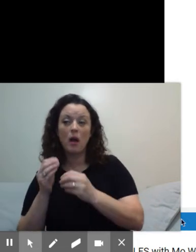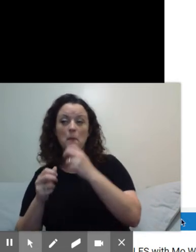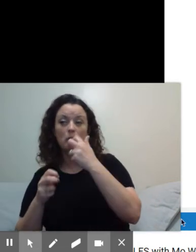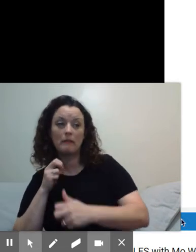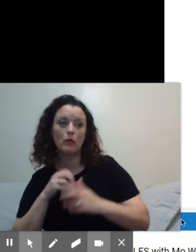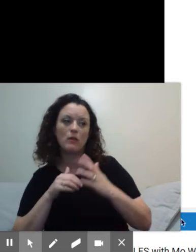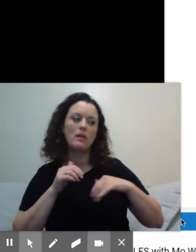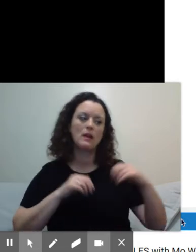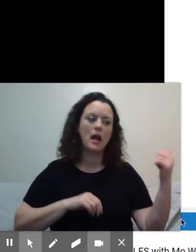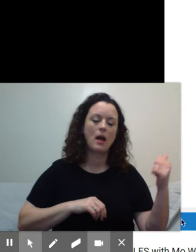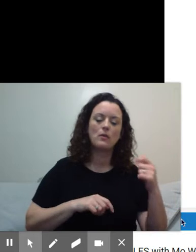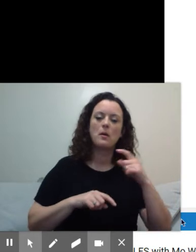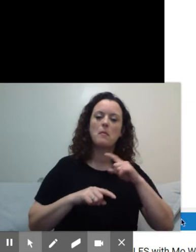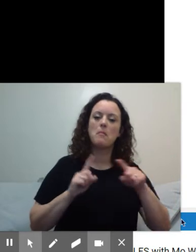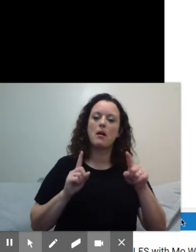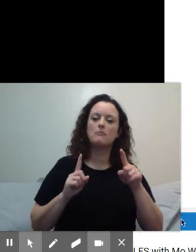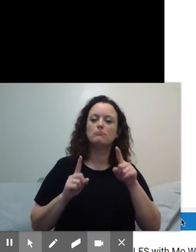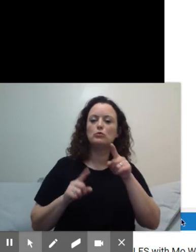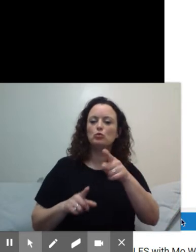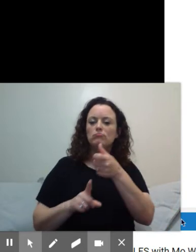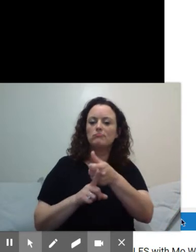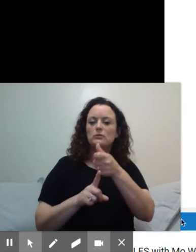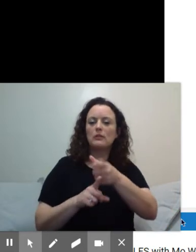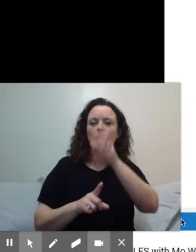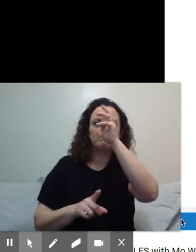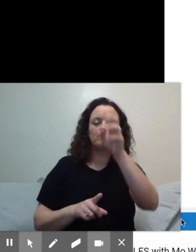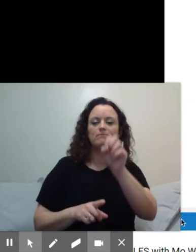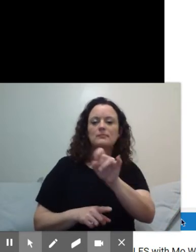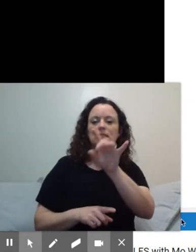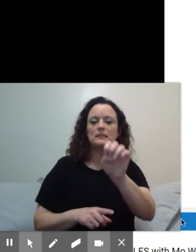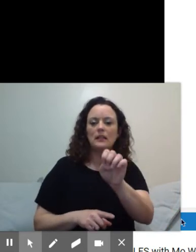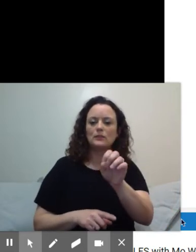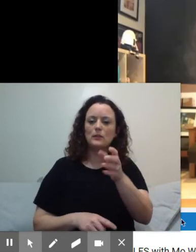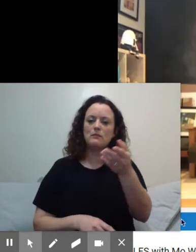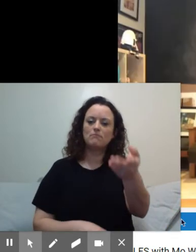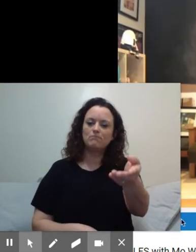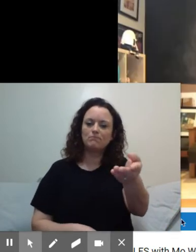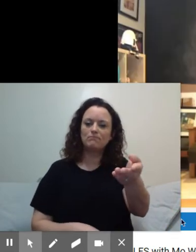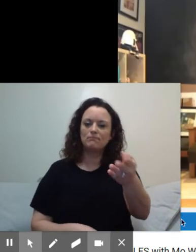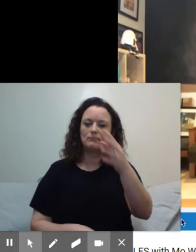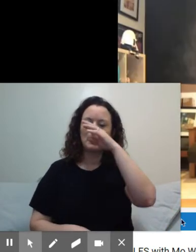the style that you like, and this is how I create Elephant and Piggy.